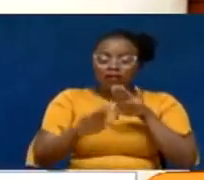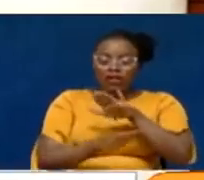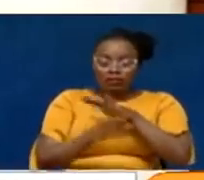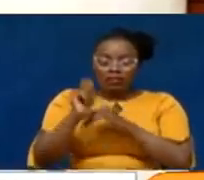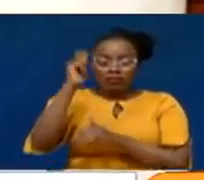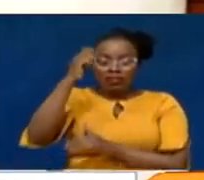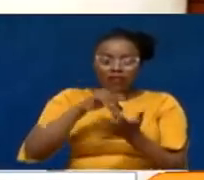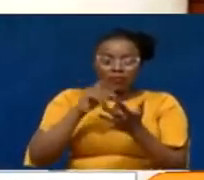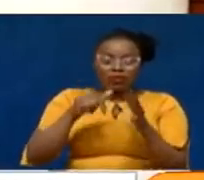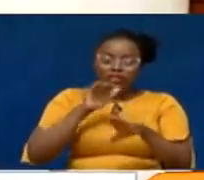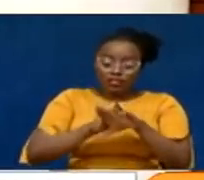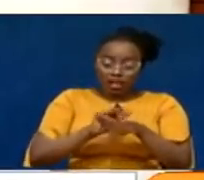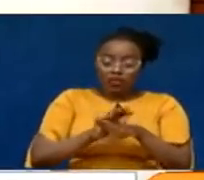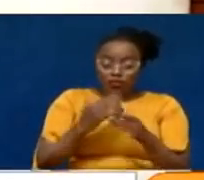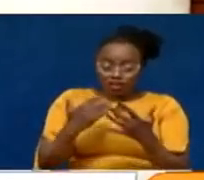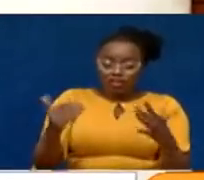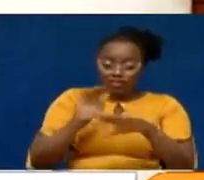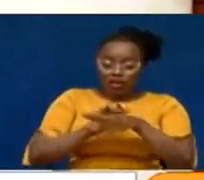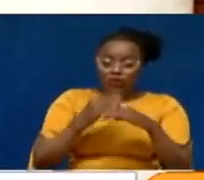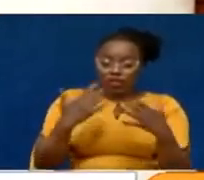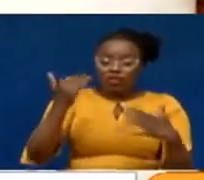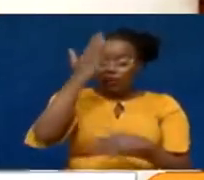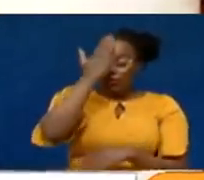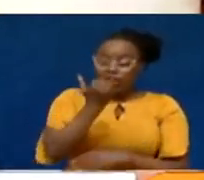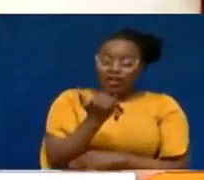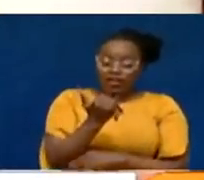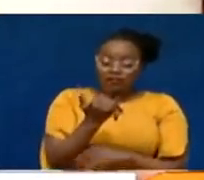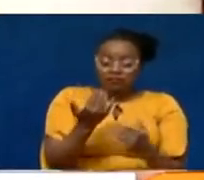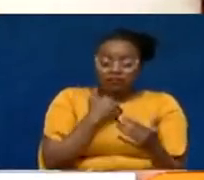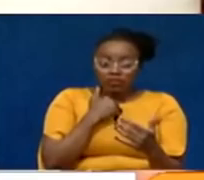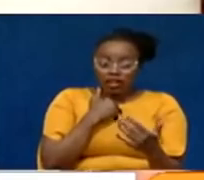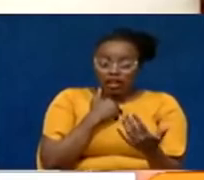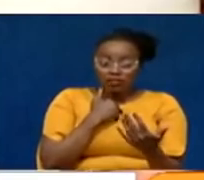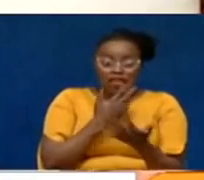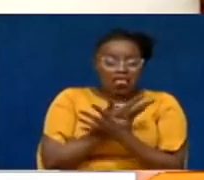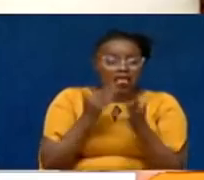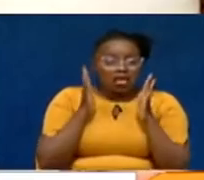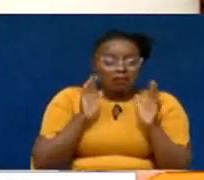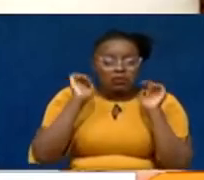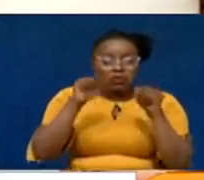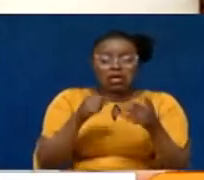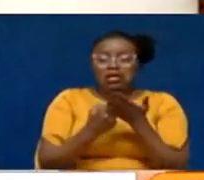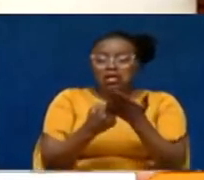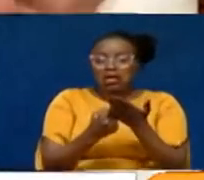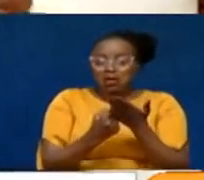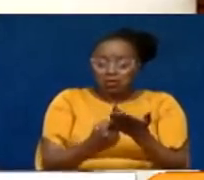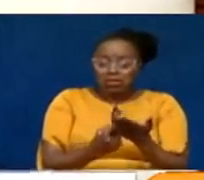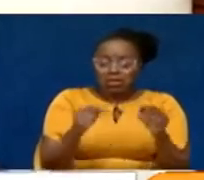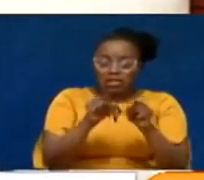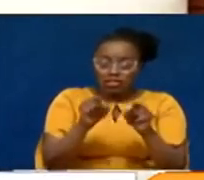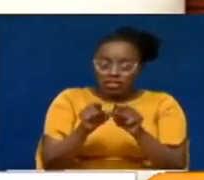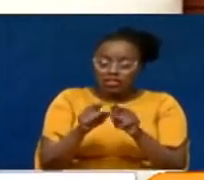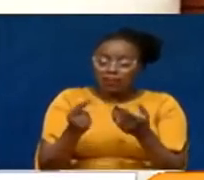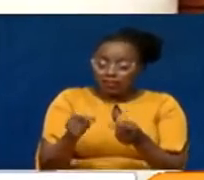Central. So these are good vibes. They are good vibes because then they are up for anybody to negotiate with them. Even